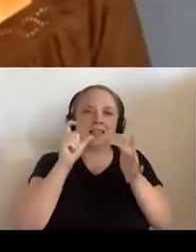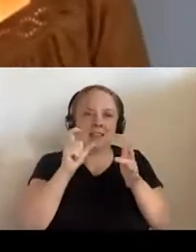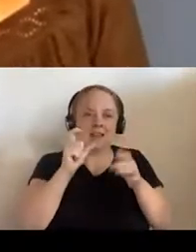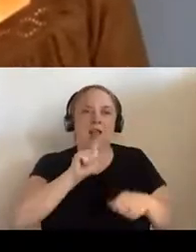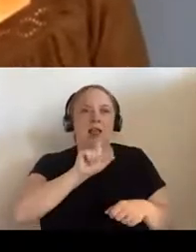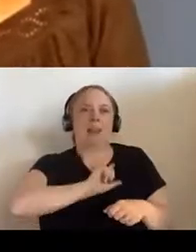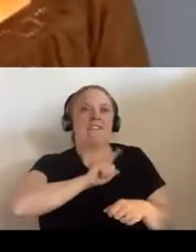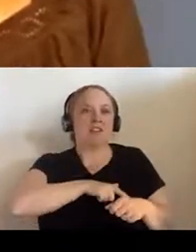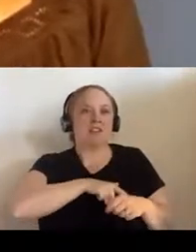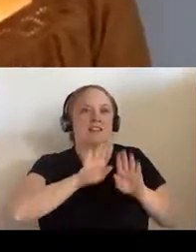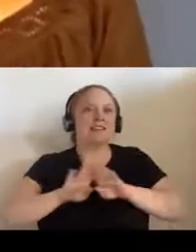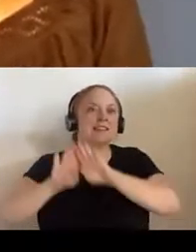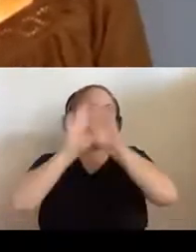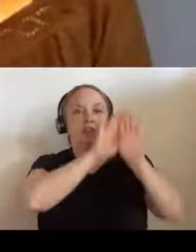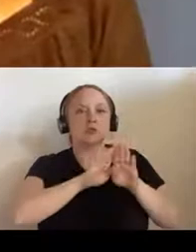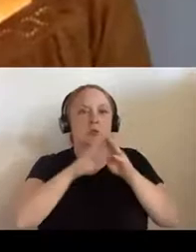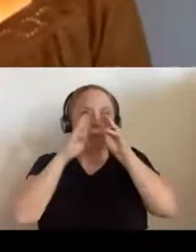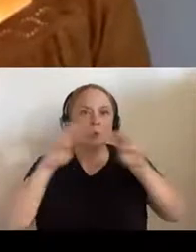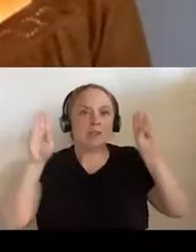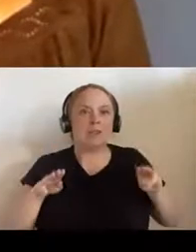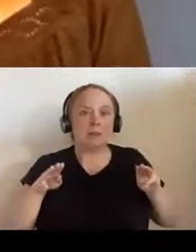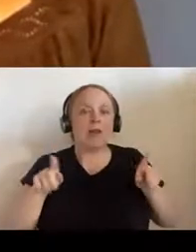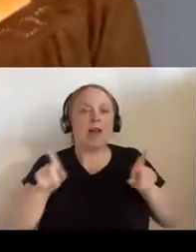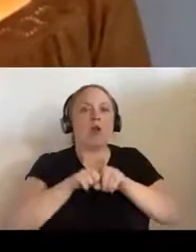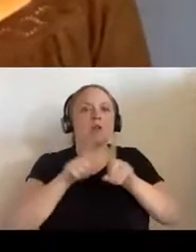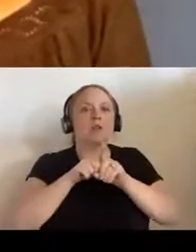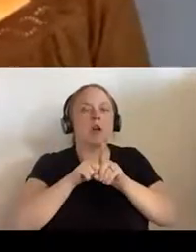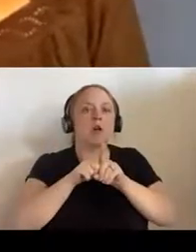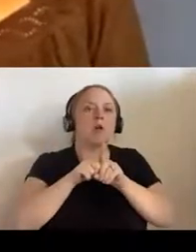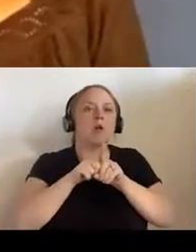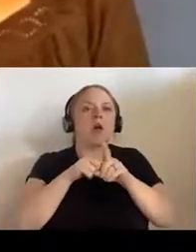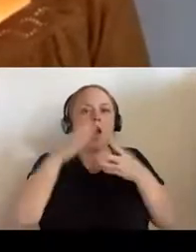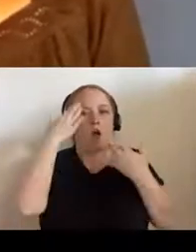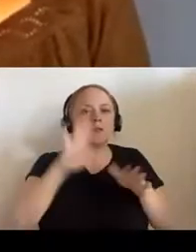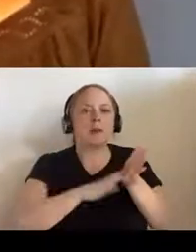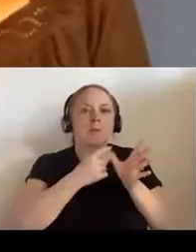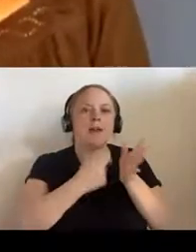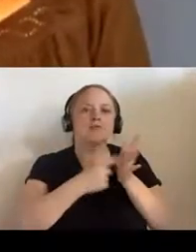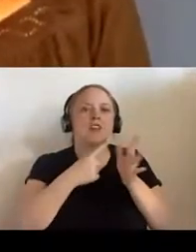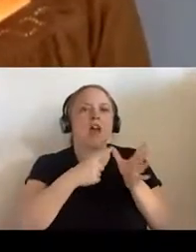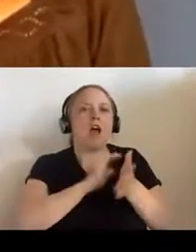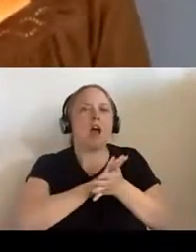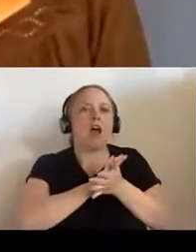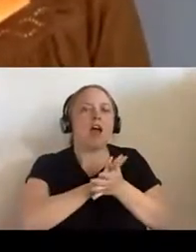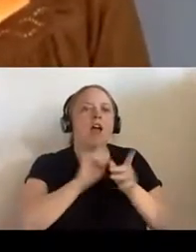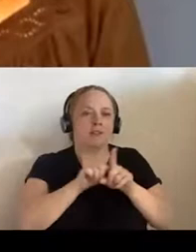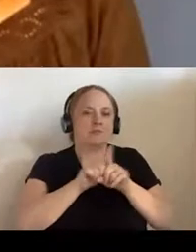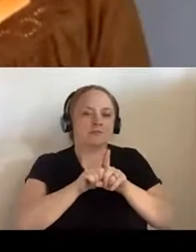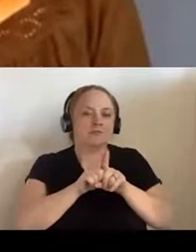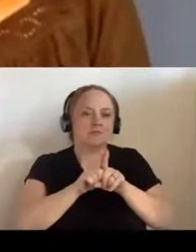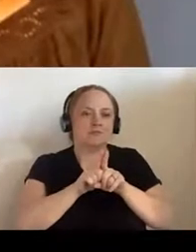in Riga, Hotel Maria Kapel in the Netherlands. Susan's debut novel, Cygnet, was published in